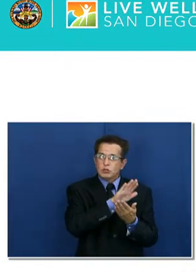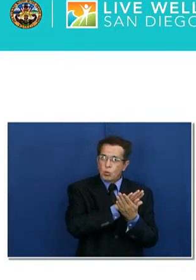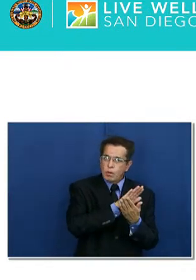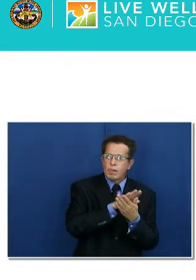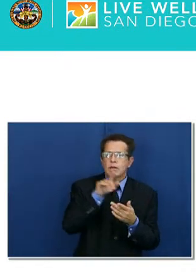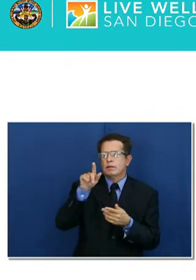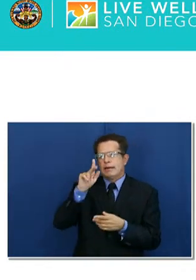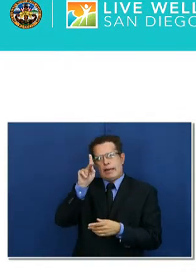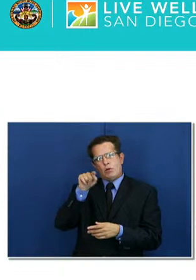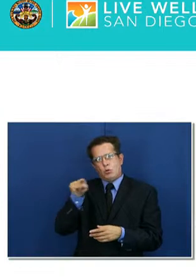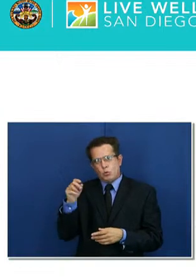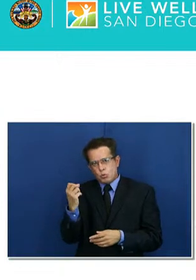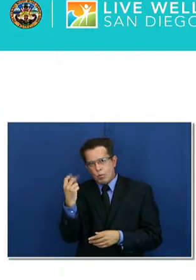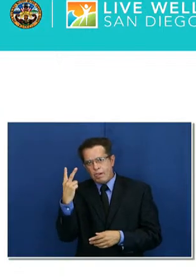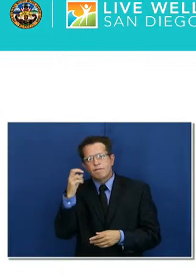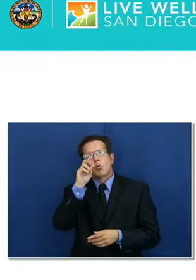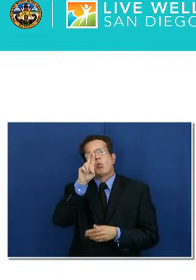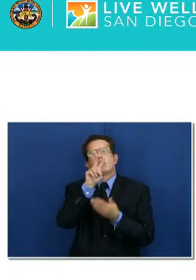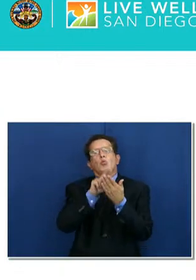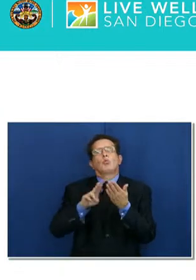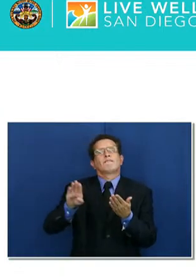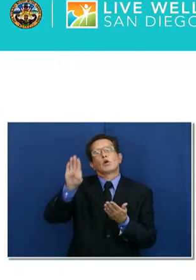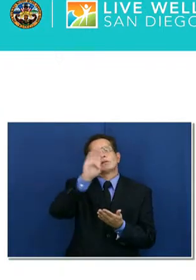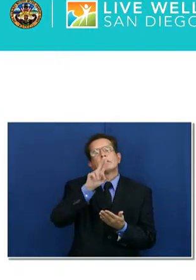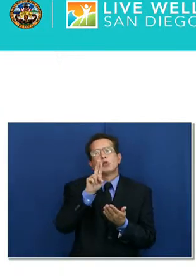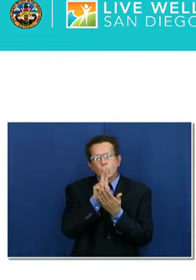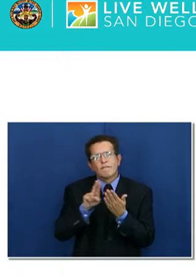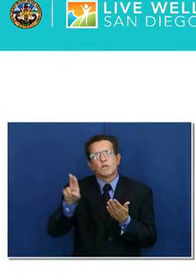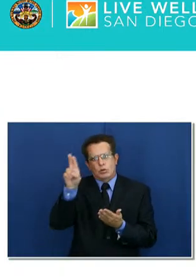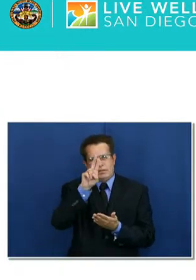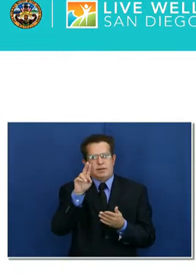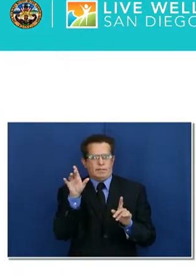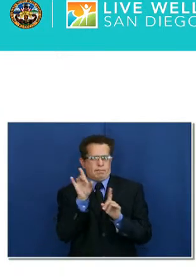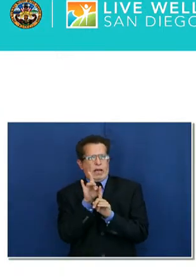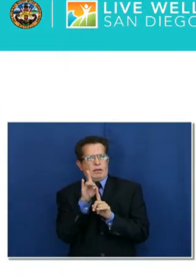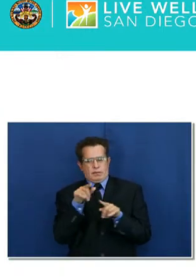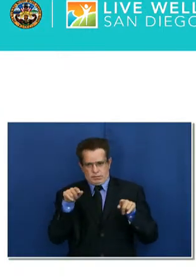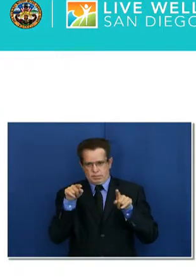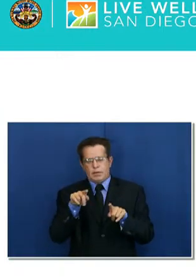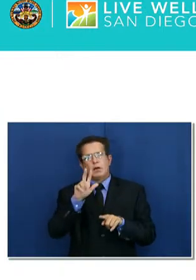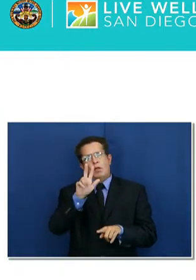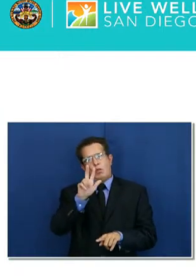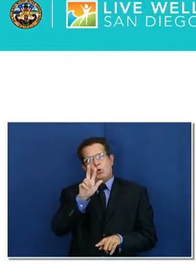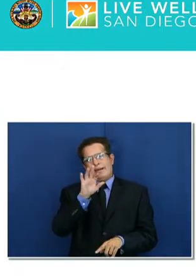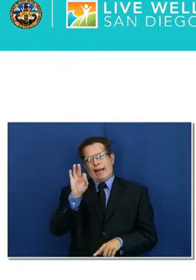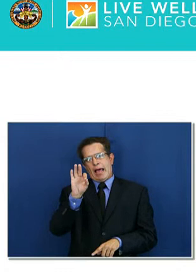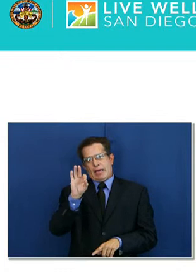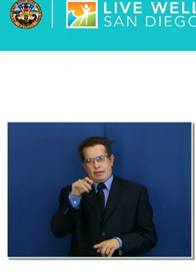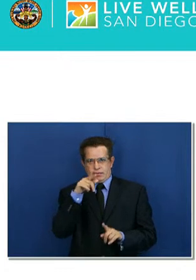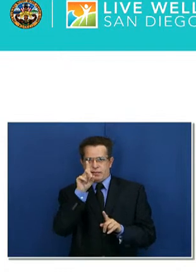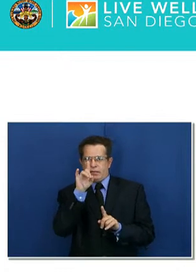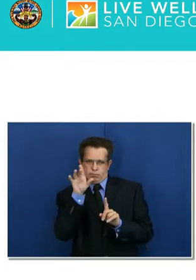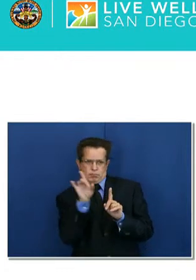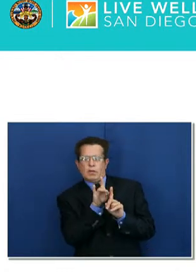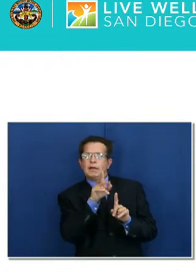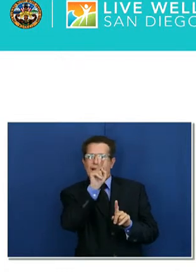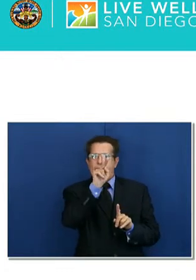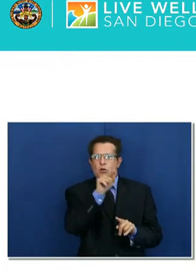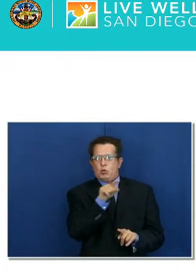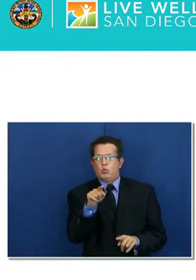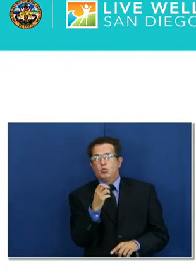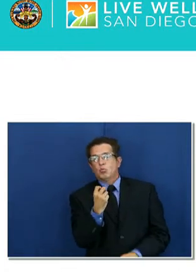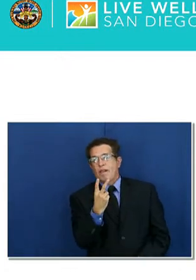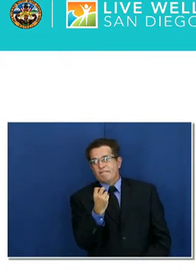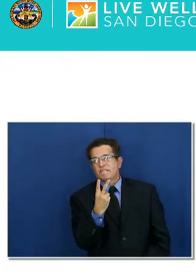or universities. Of that number, 39 specifically had exposures in K through 12 schools,